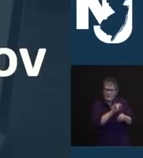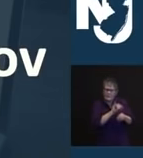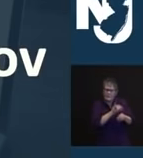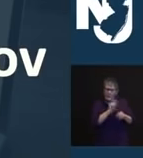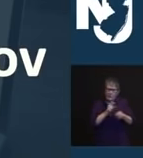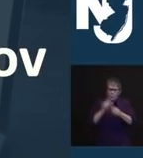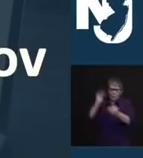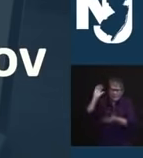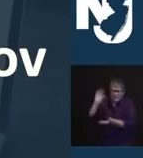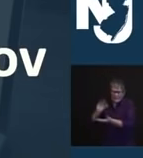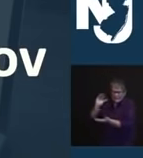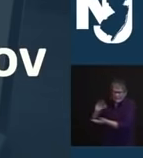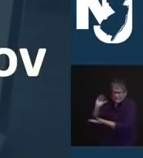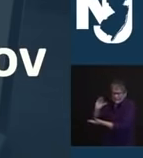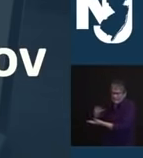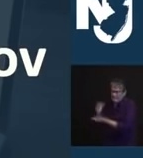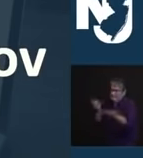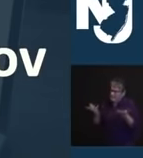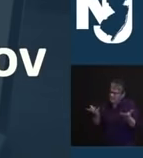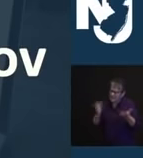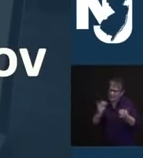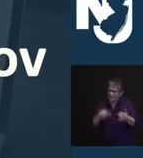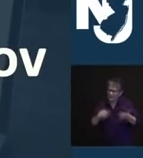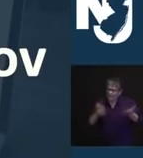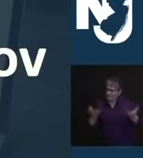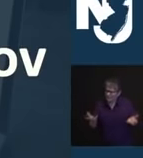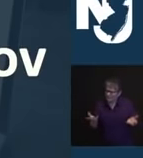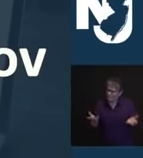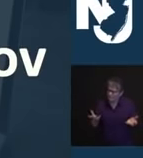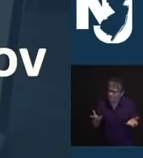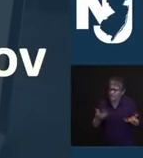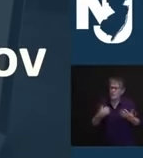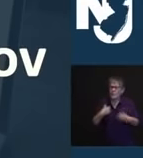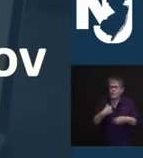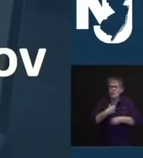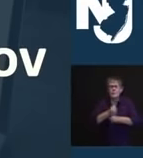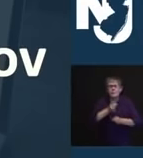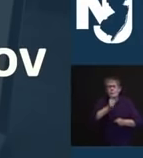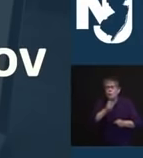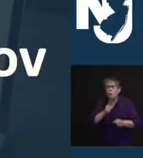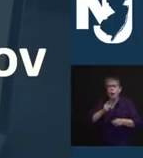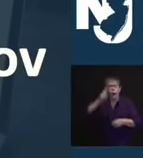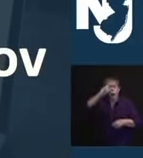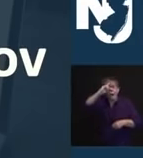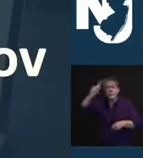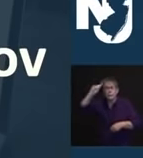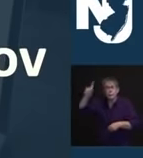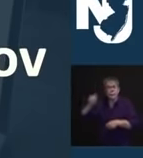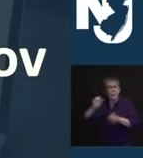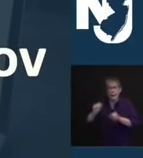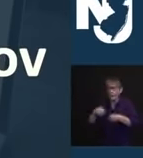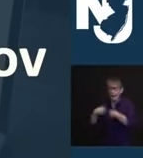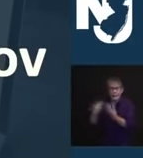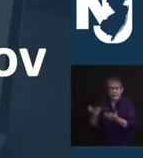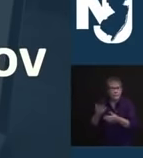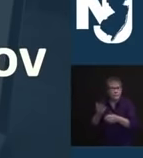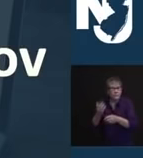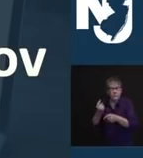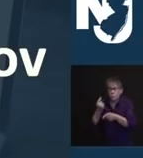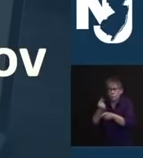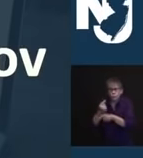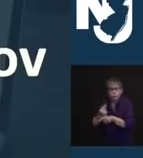treatment for all who need care. When we took the steps that we did in the spring, we did so because the rapid real-time